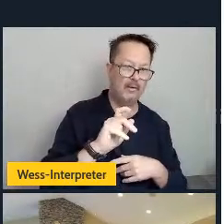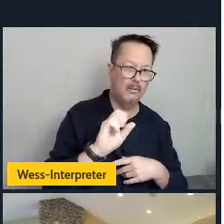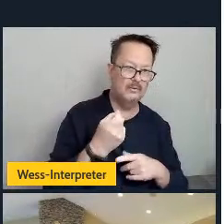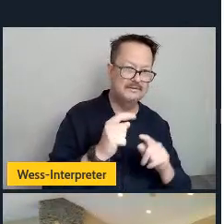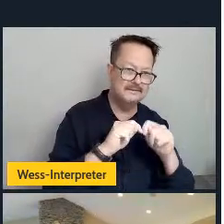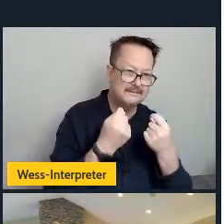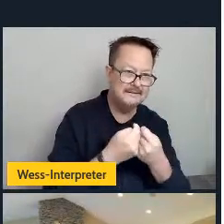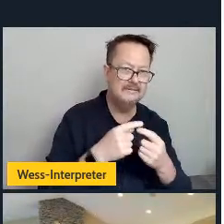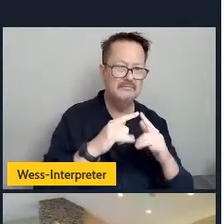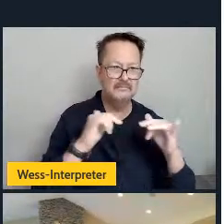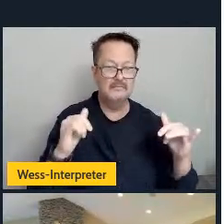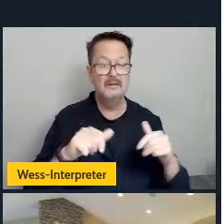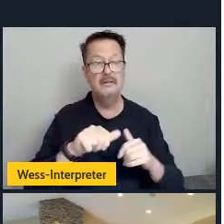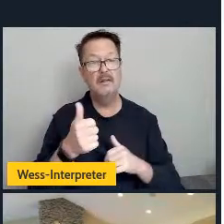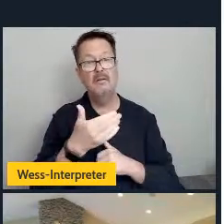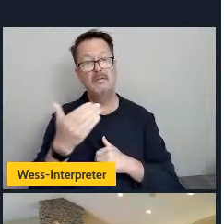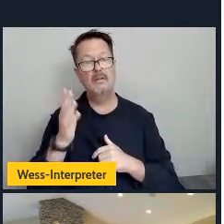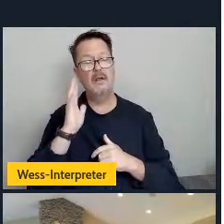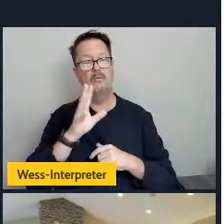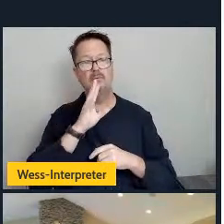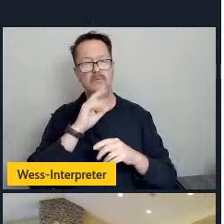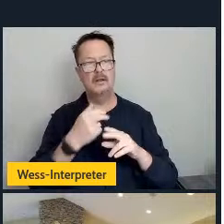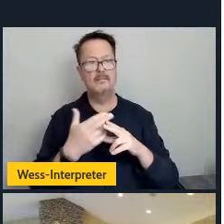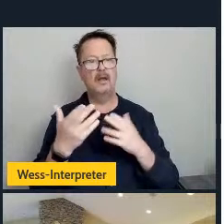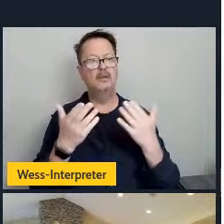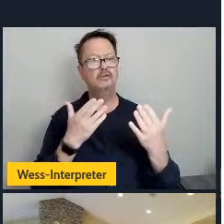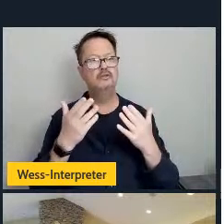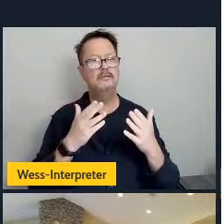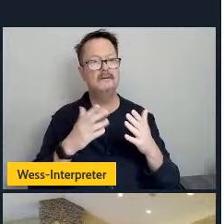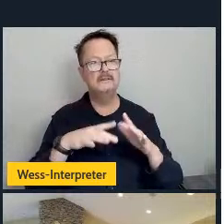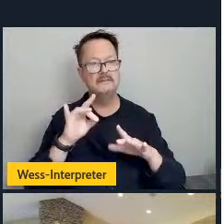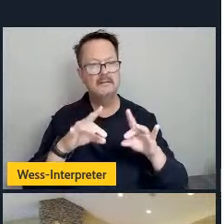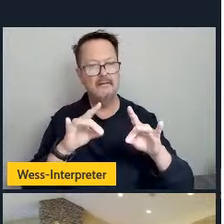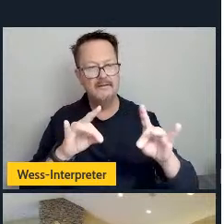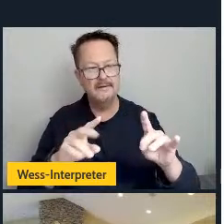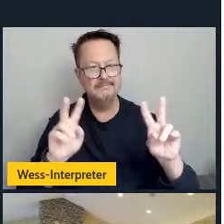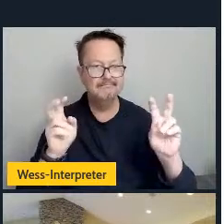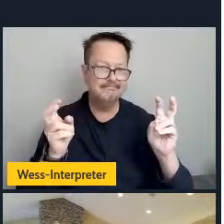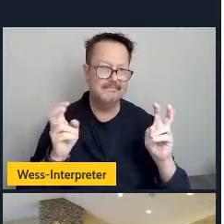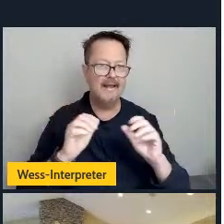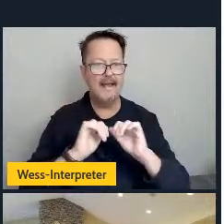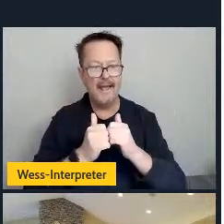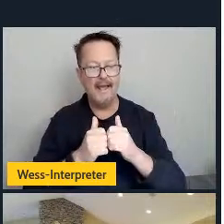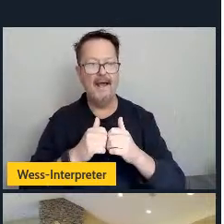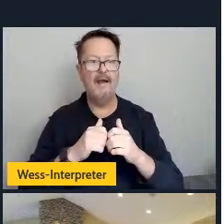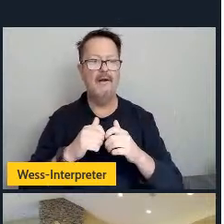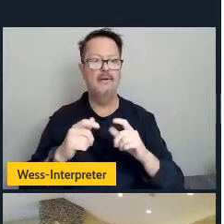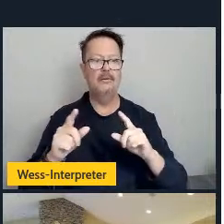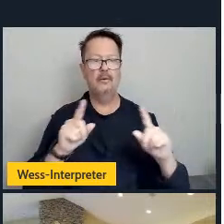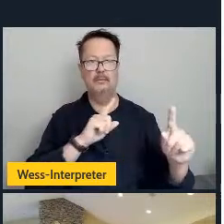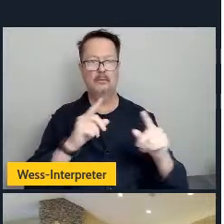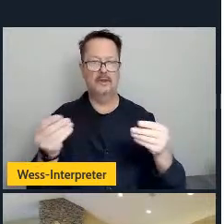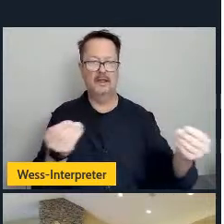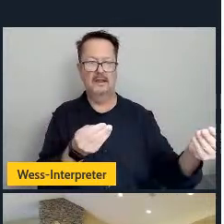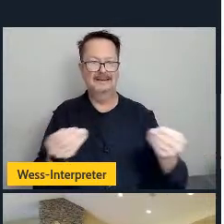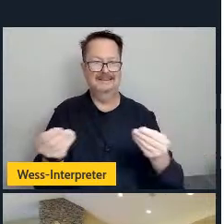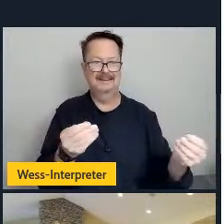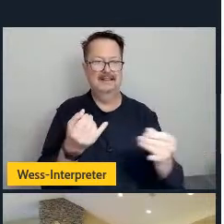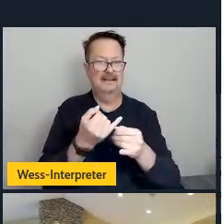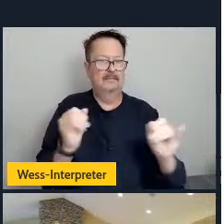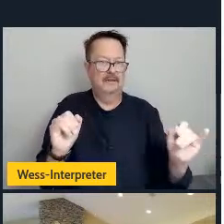thing is that I will not be talking about service discovery, i.e. how components talk to each other and communicate in between